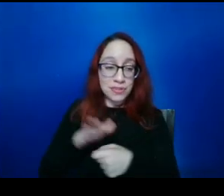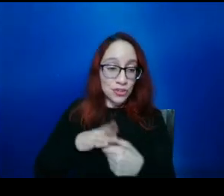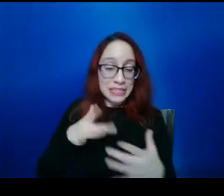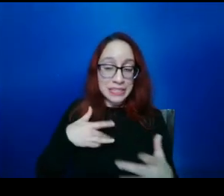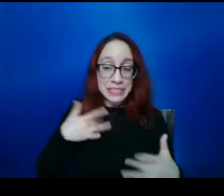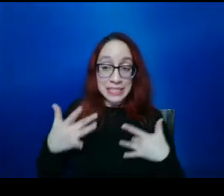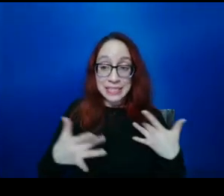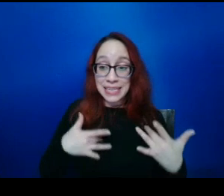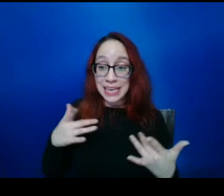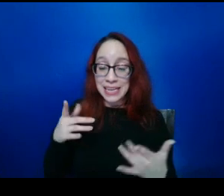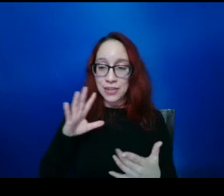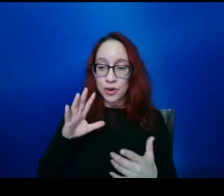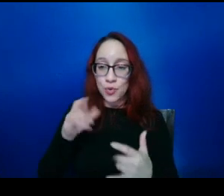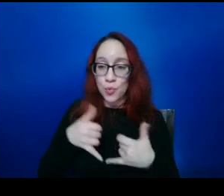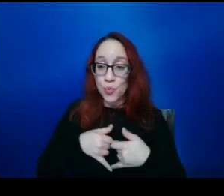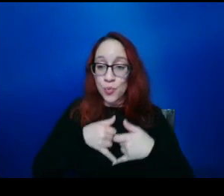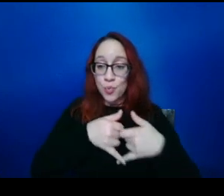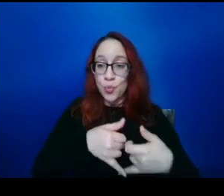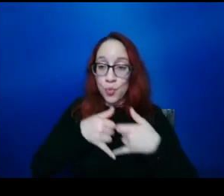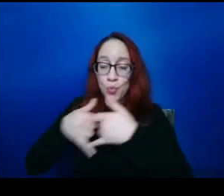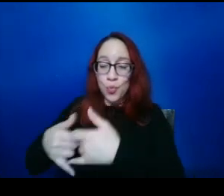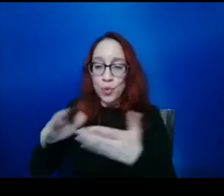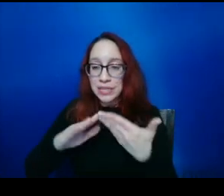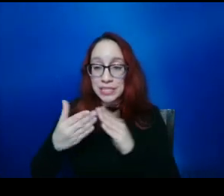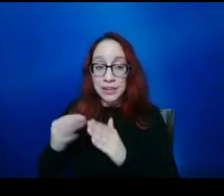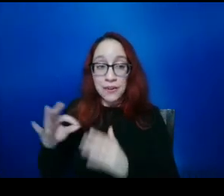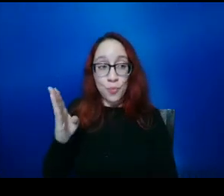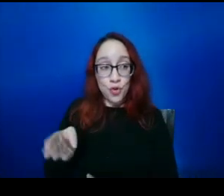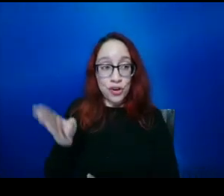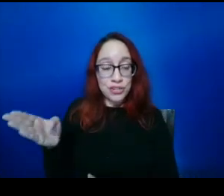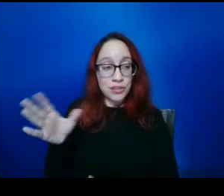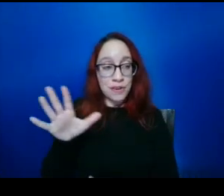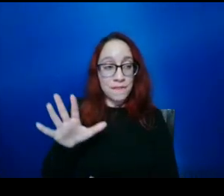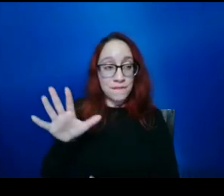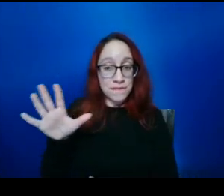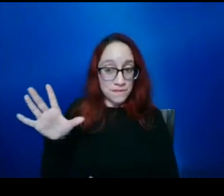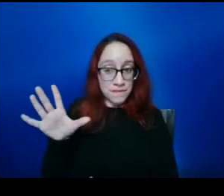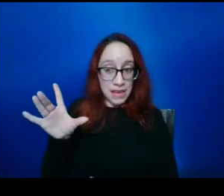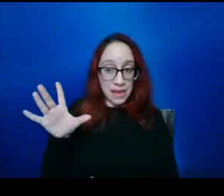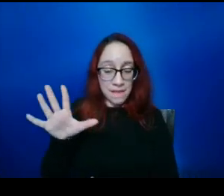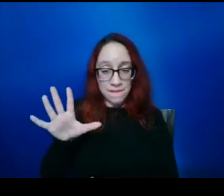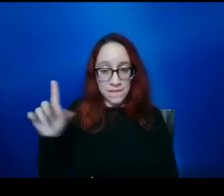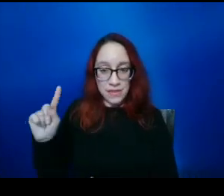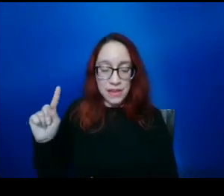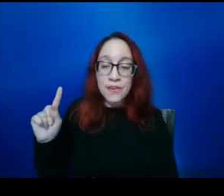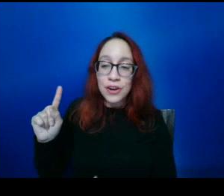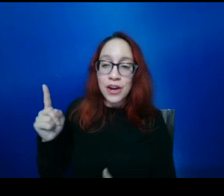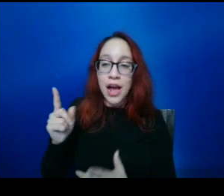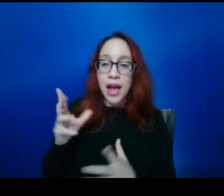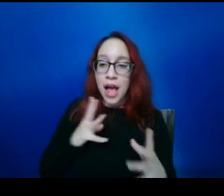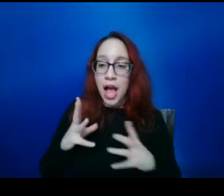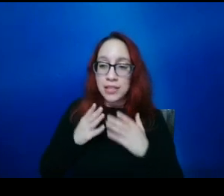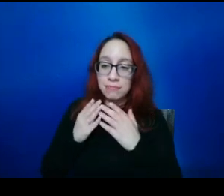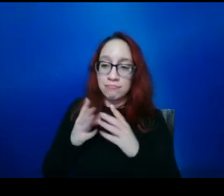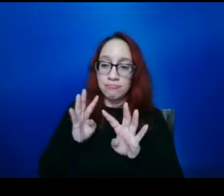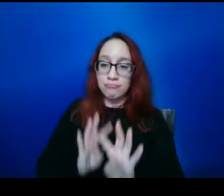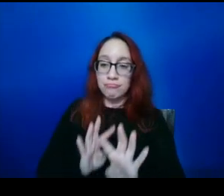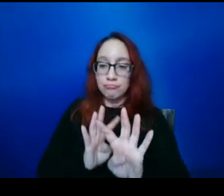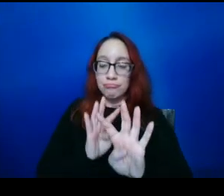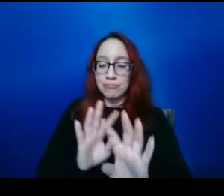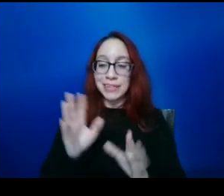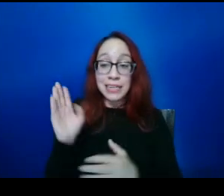to announce the award recipients for the City of Boynton Beach's 51st Annual Holiday Parade that took place in